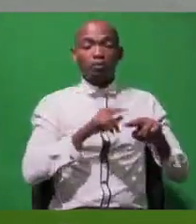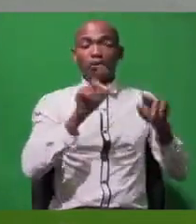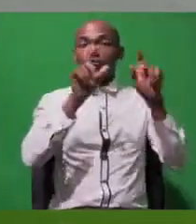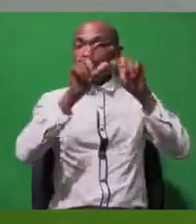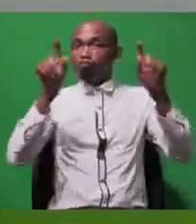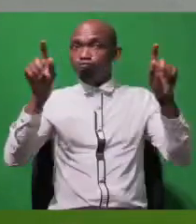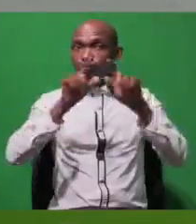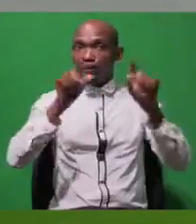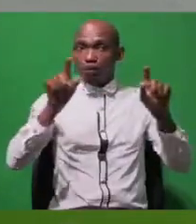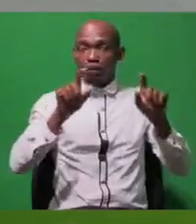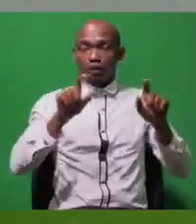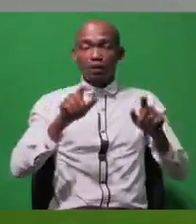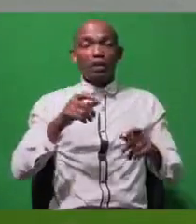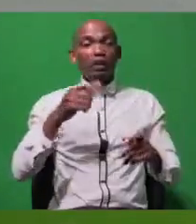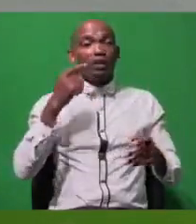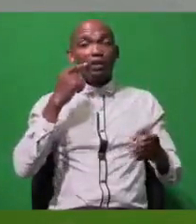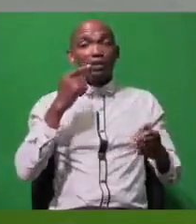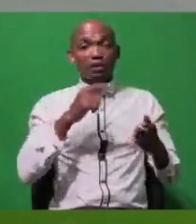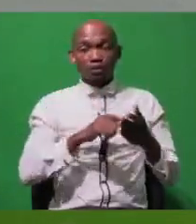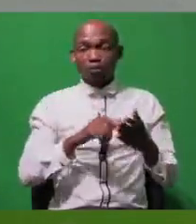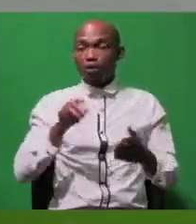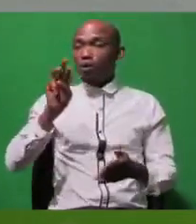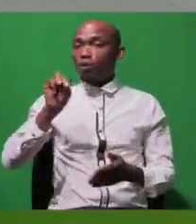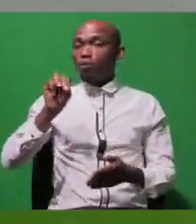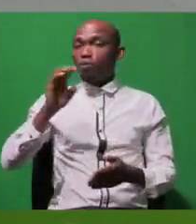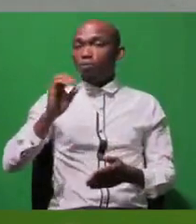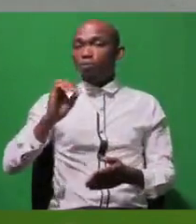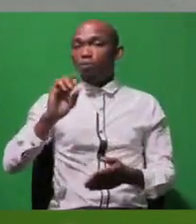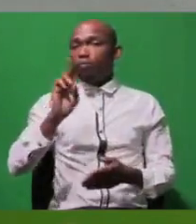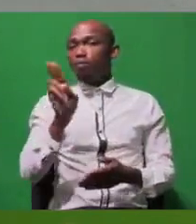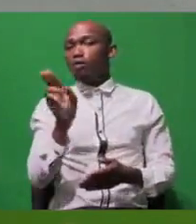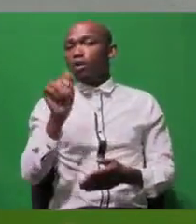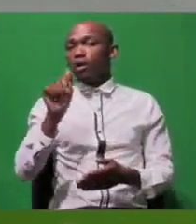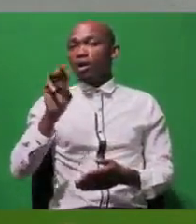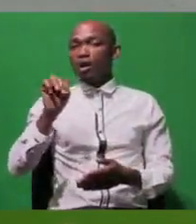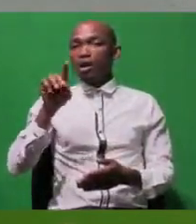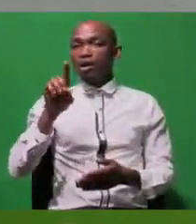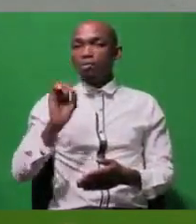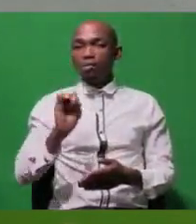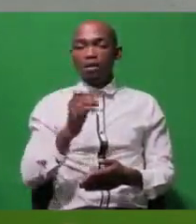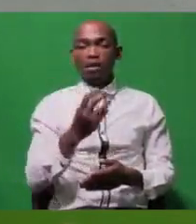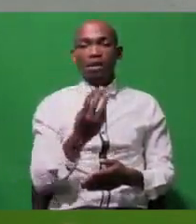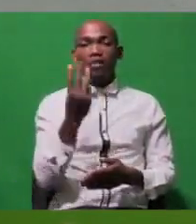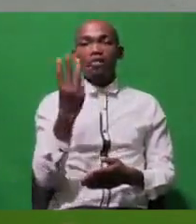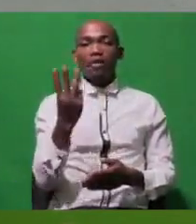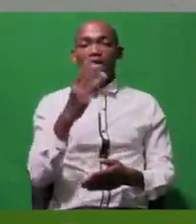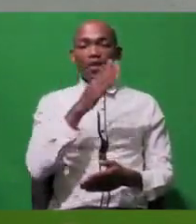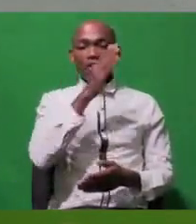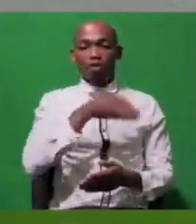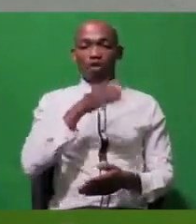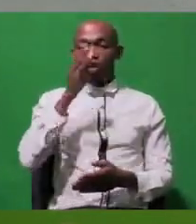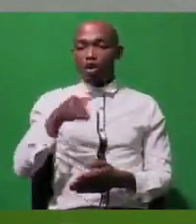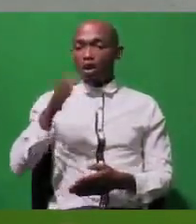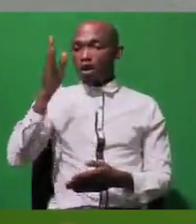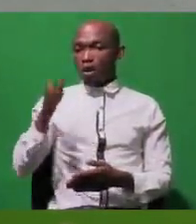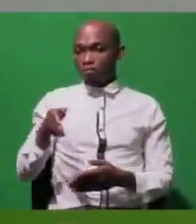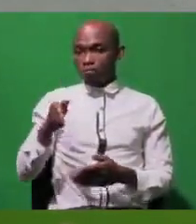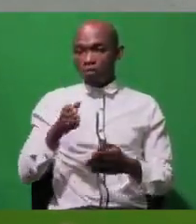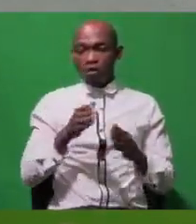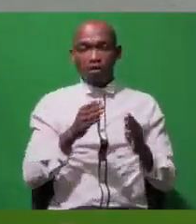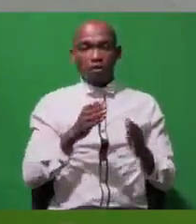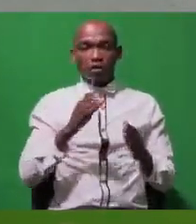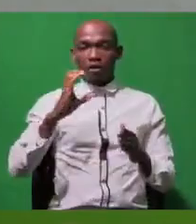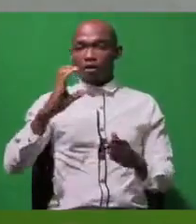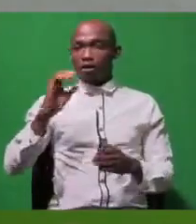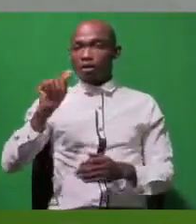is Muhammad, you put here, Muhammad 3-column cash book. Here,